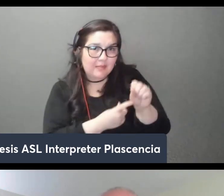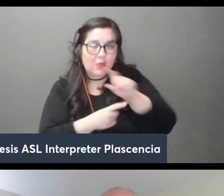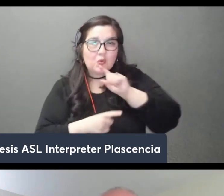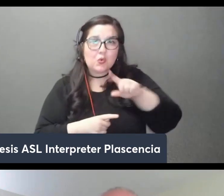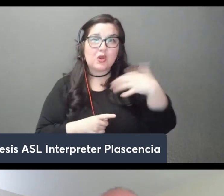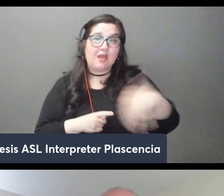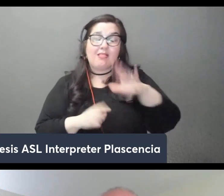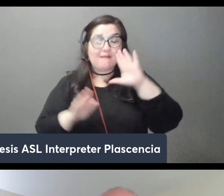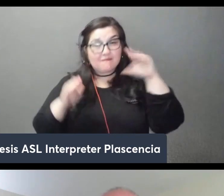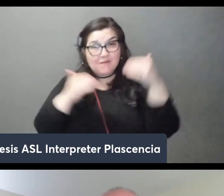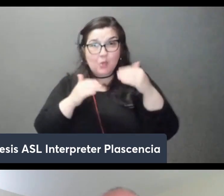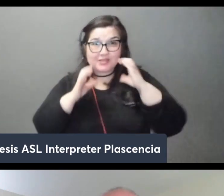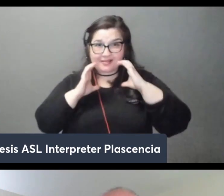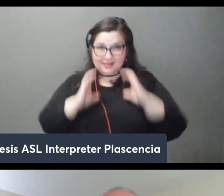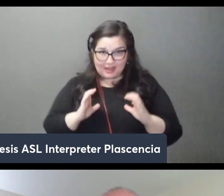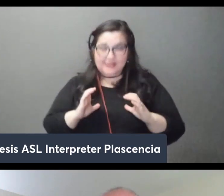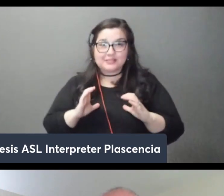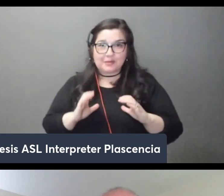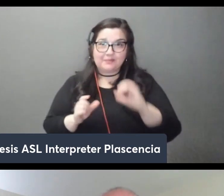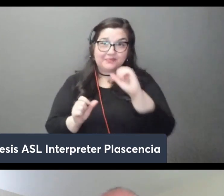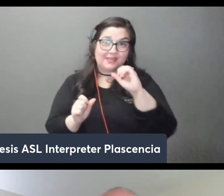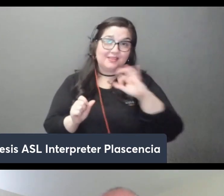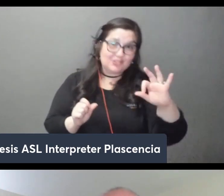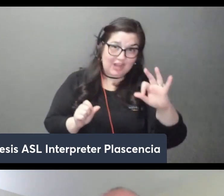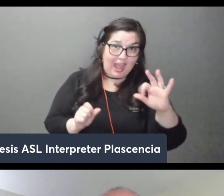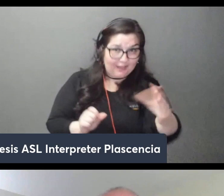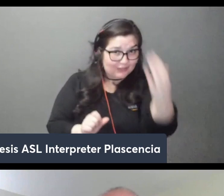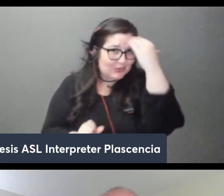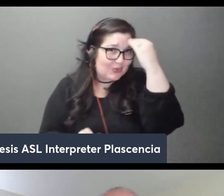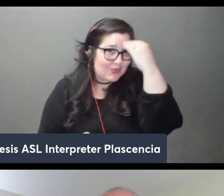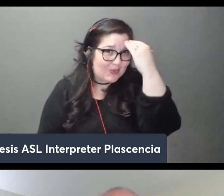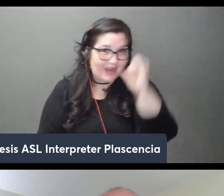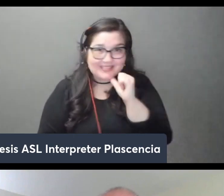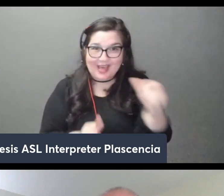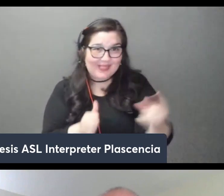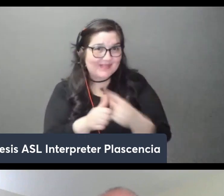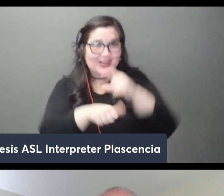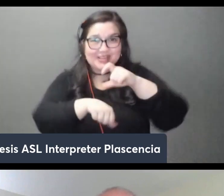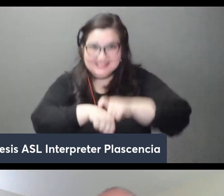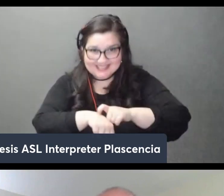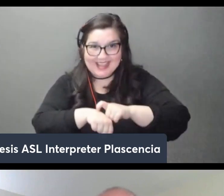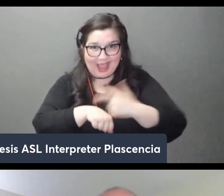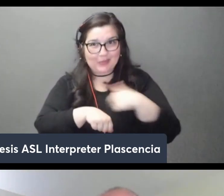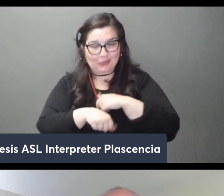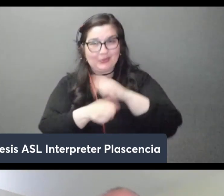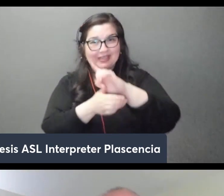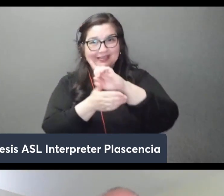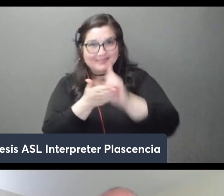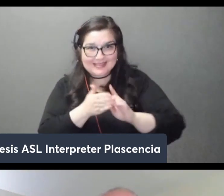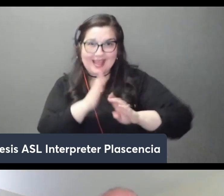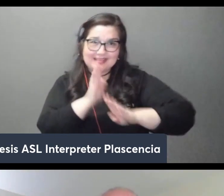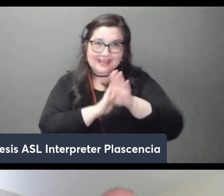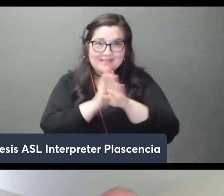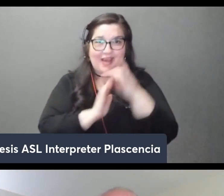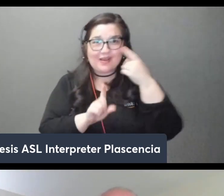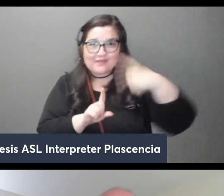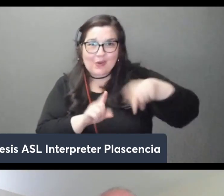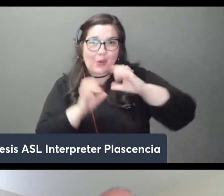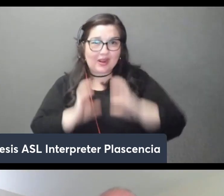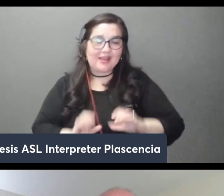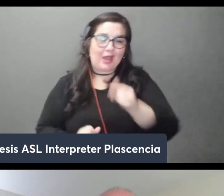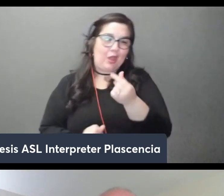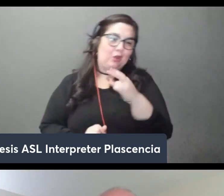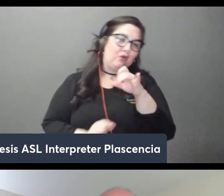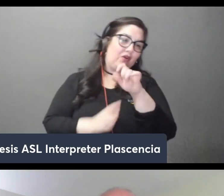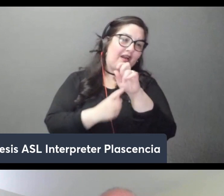of the customer. And Jeff, as you're aware, this is not the first time we're doing something like this for our customers, right? There are many such examples, Graviton, the Nitro